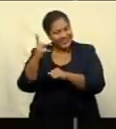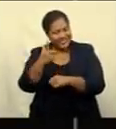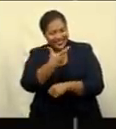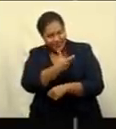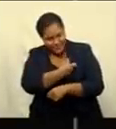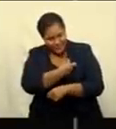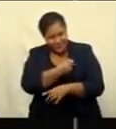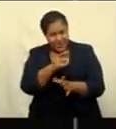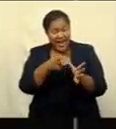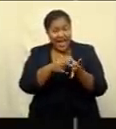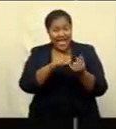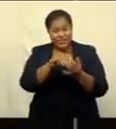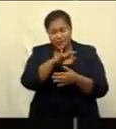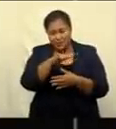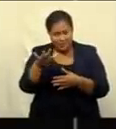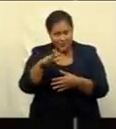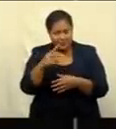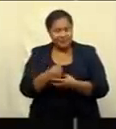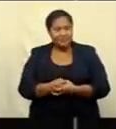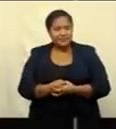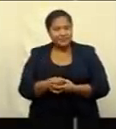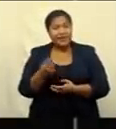of the AstraZeneca vaccine, and